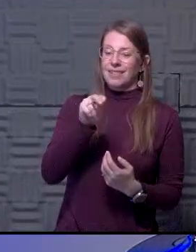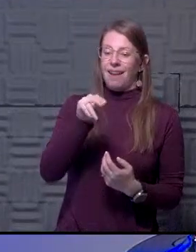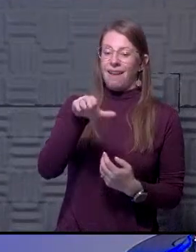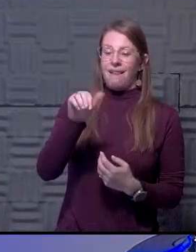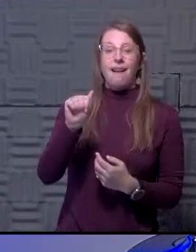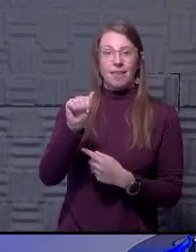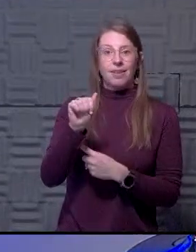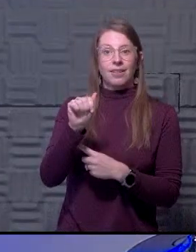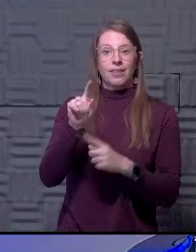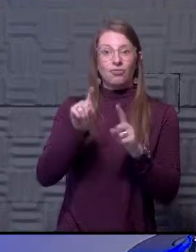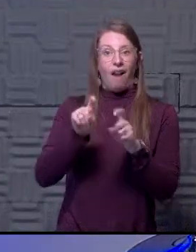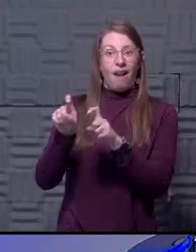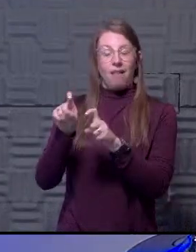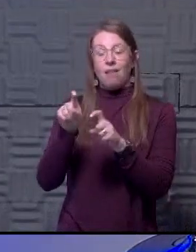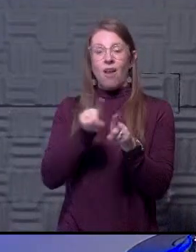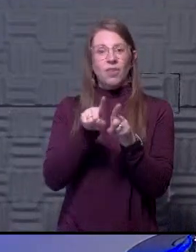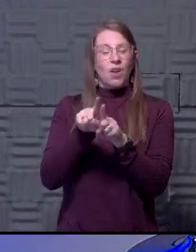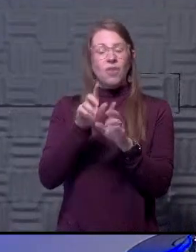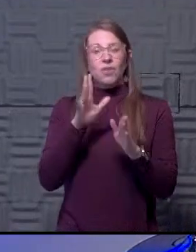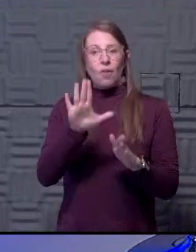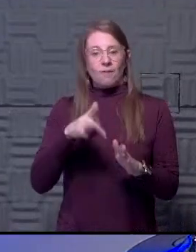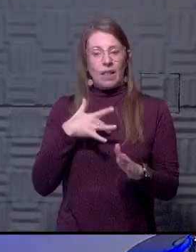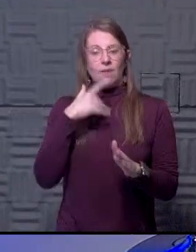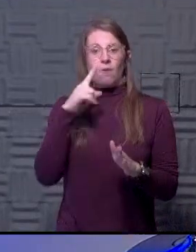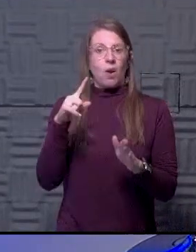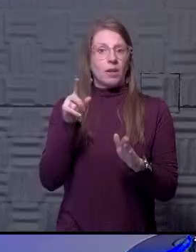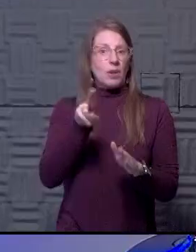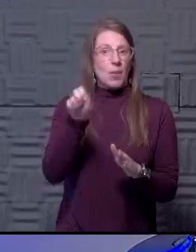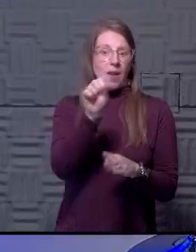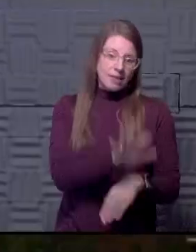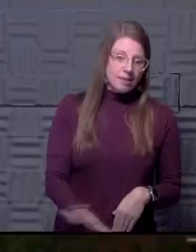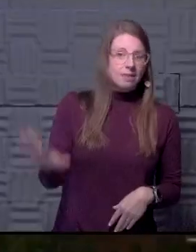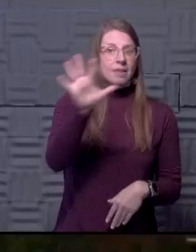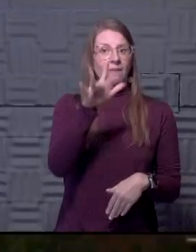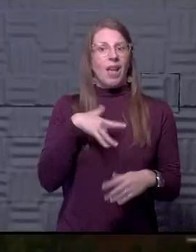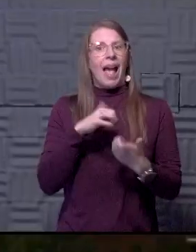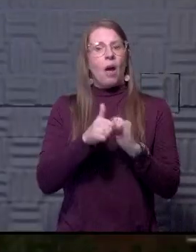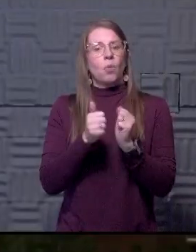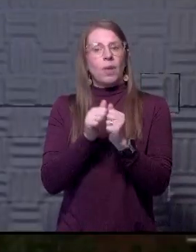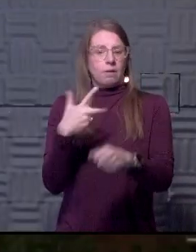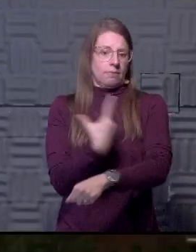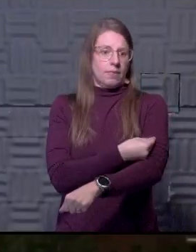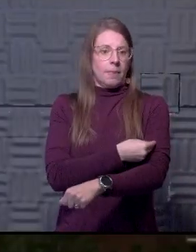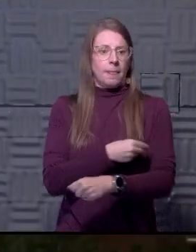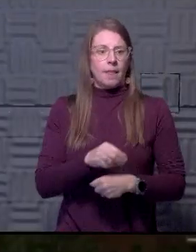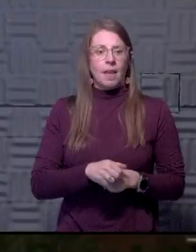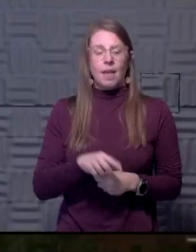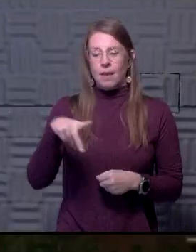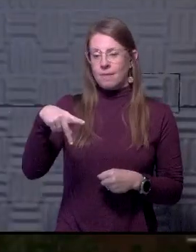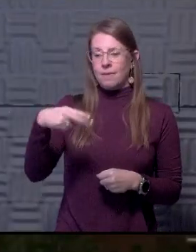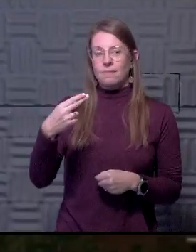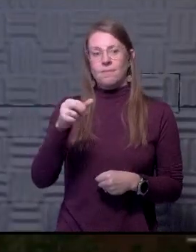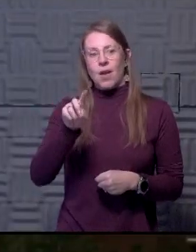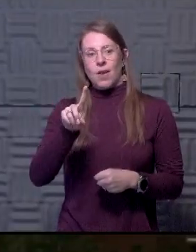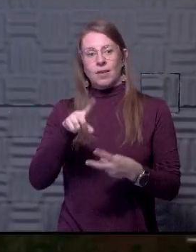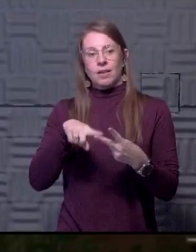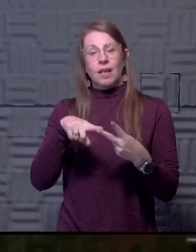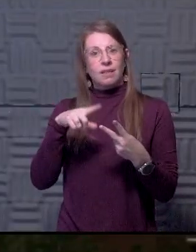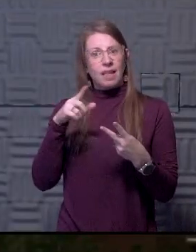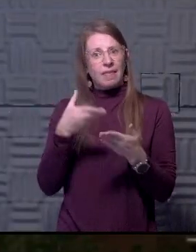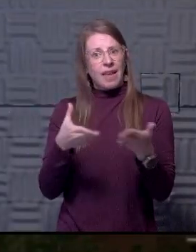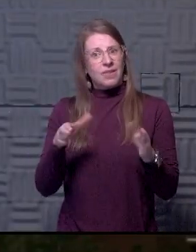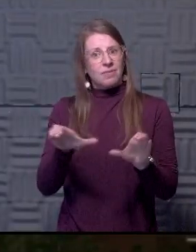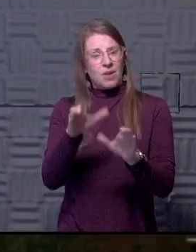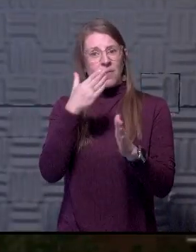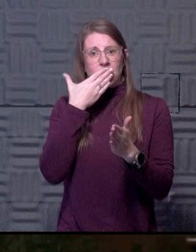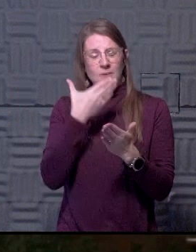of the country as a whole. Dr. Pahud, let's start with you. How are things going? Things are going well. Can you hear me okay?